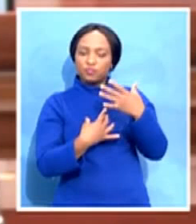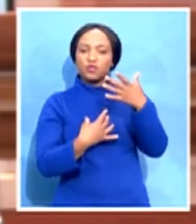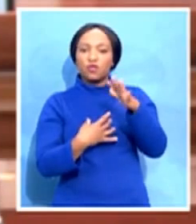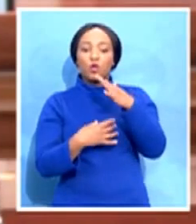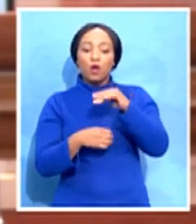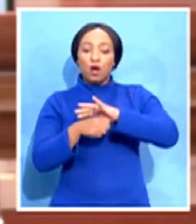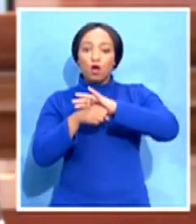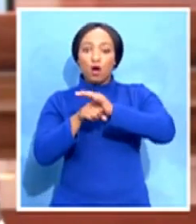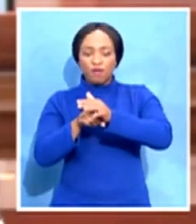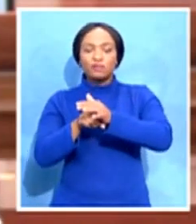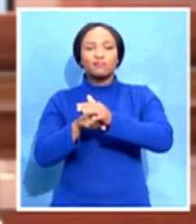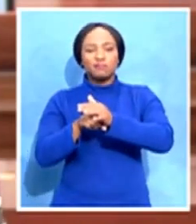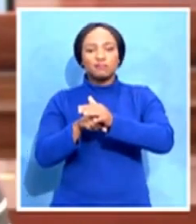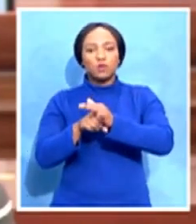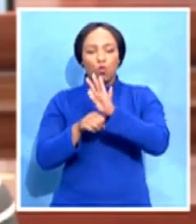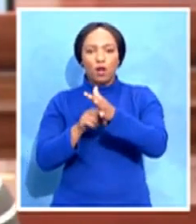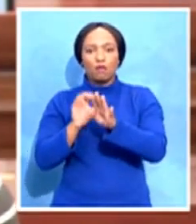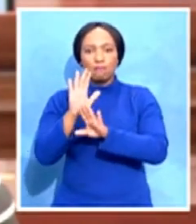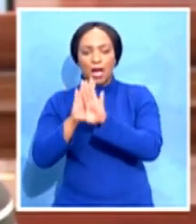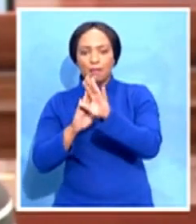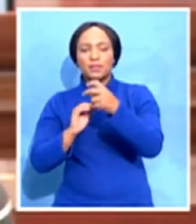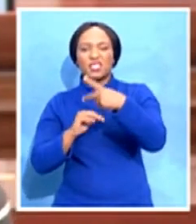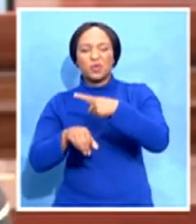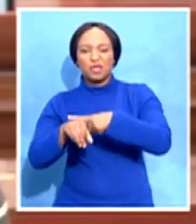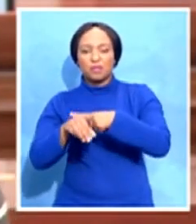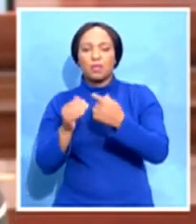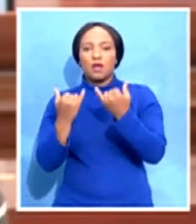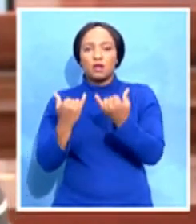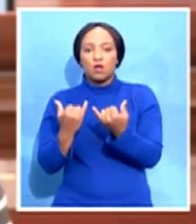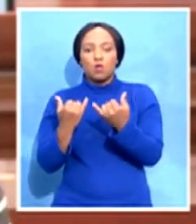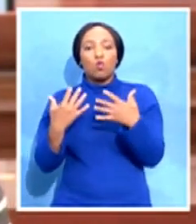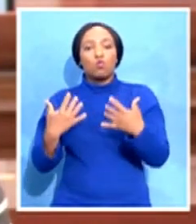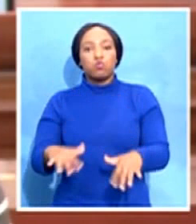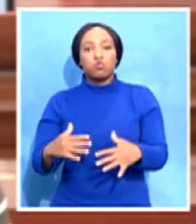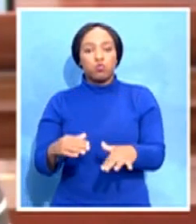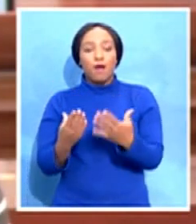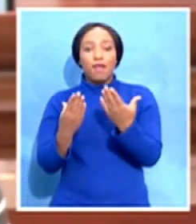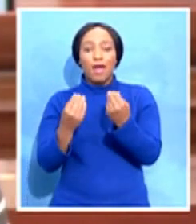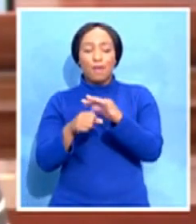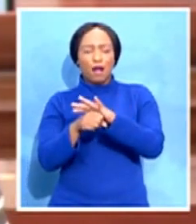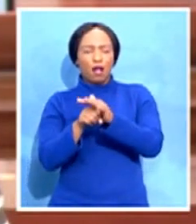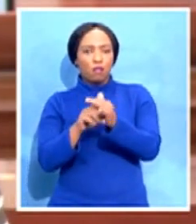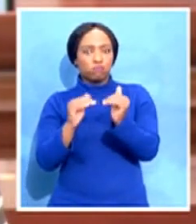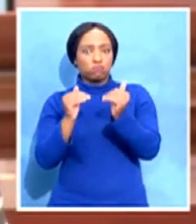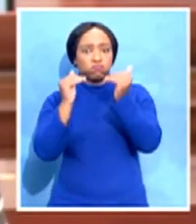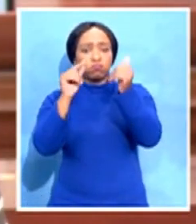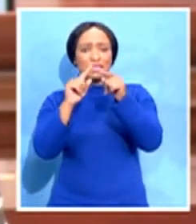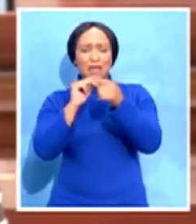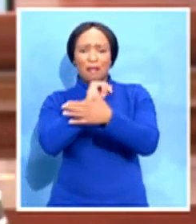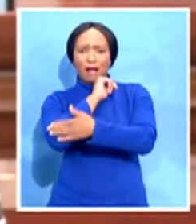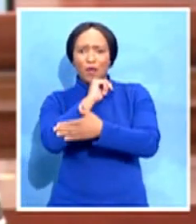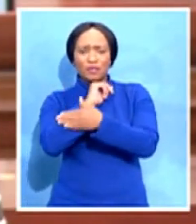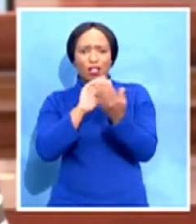pandemic that has manifested in high infection and death rates countrywide, with the compounding factor being the new